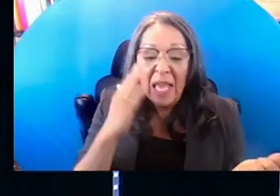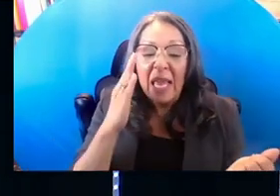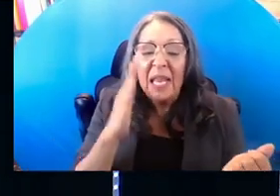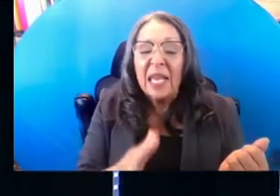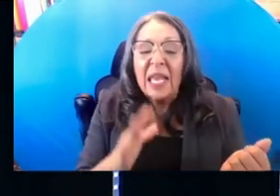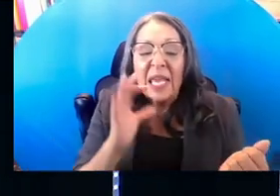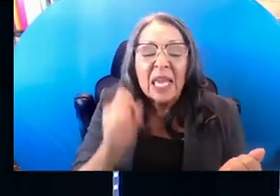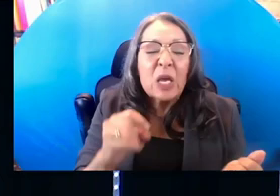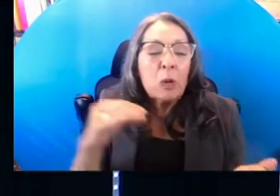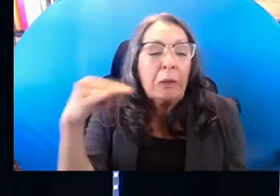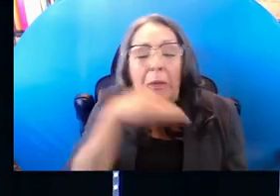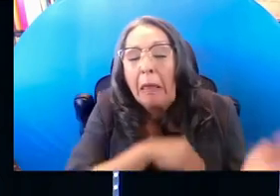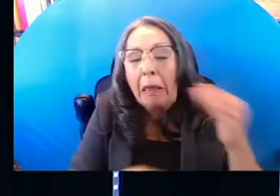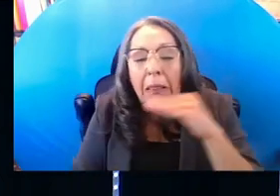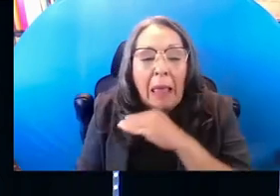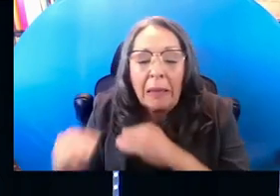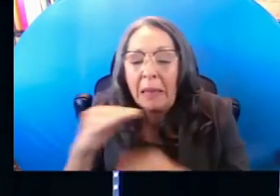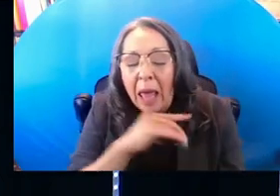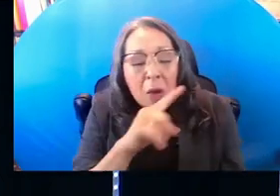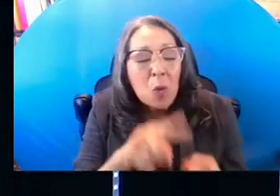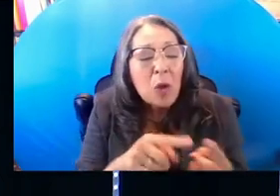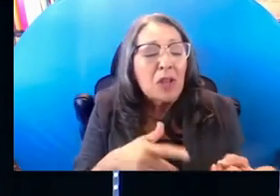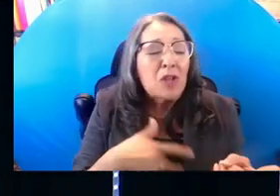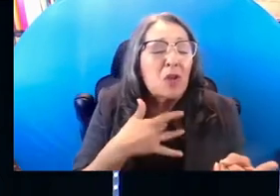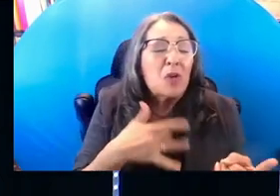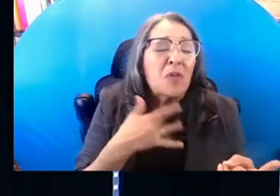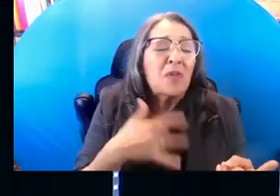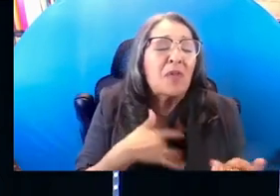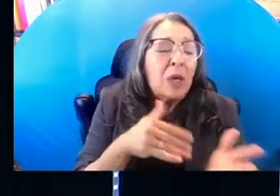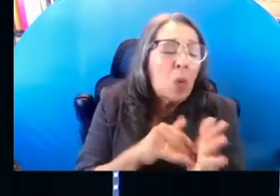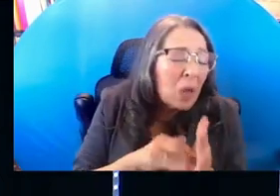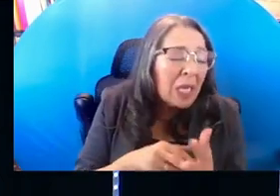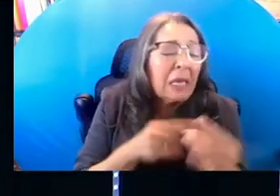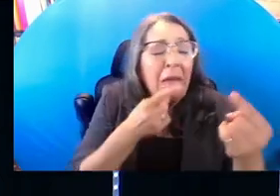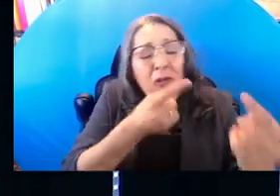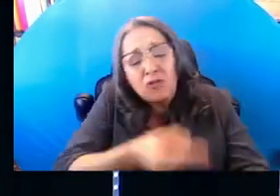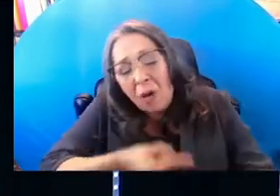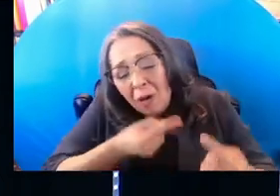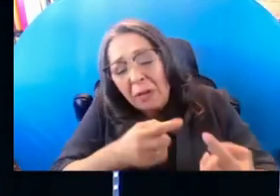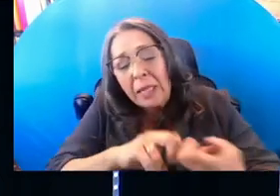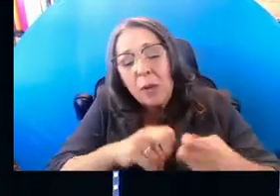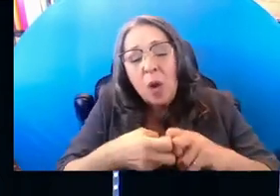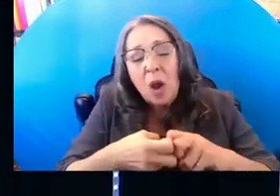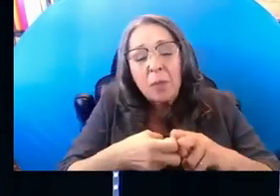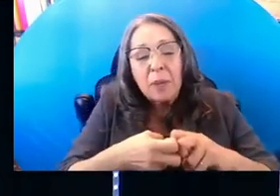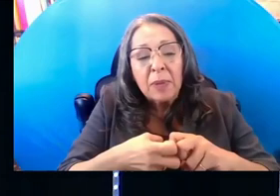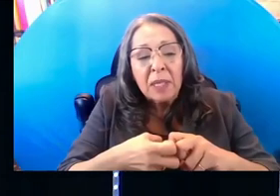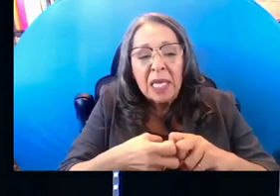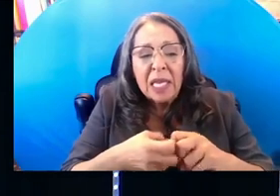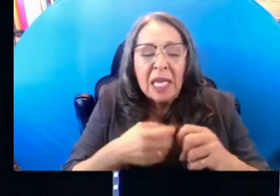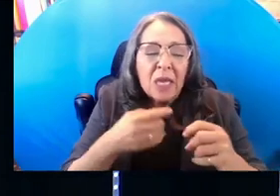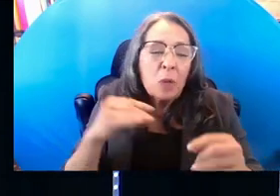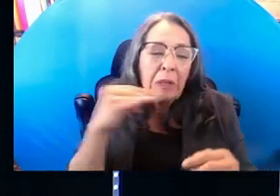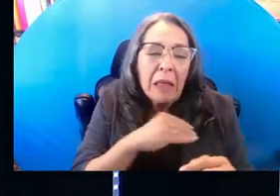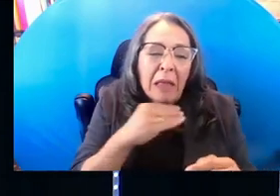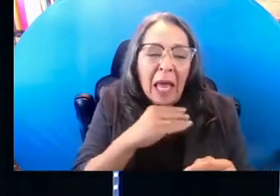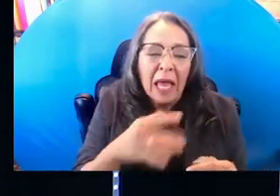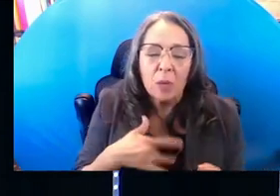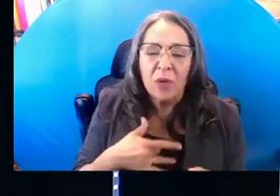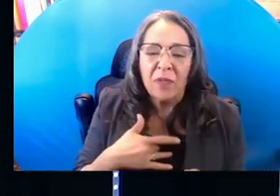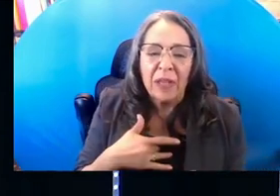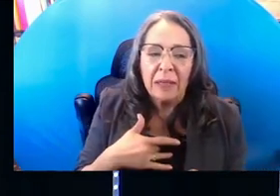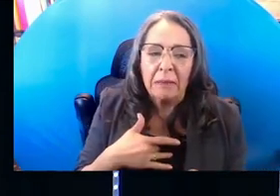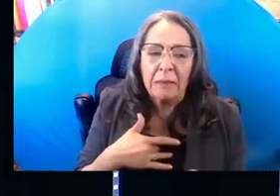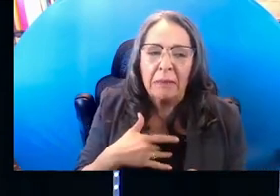he will lie in the midst of your trials. He will lie so hard that it almost feels like truth. You know, this last